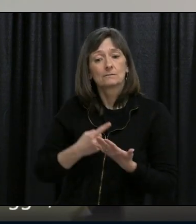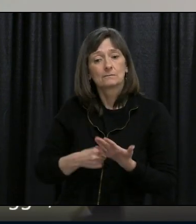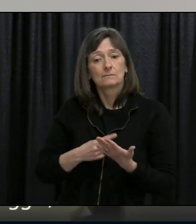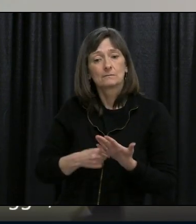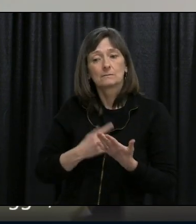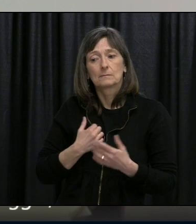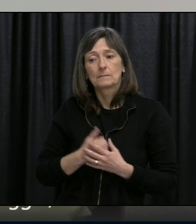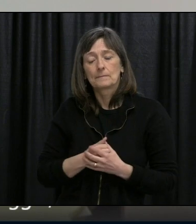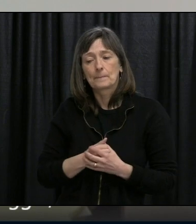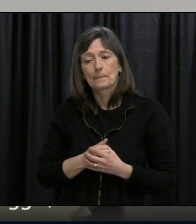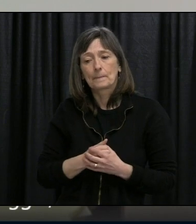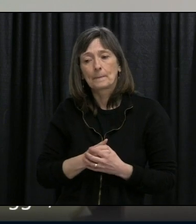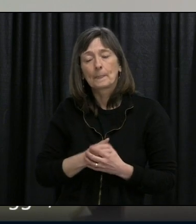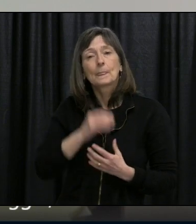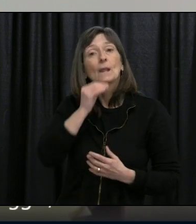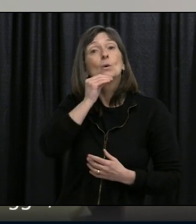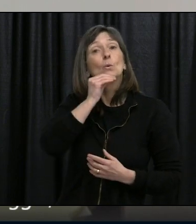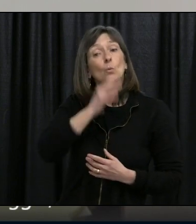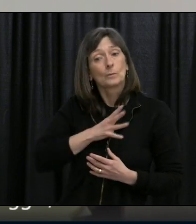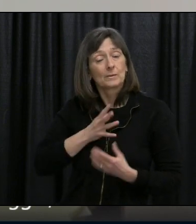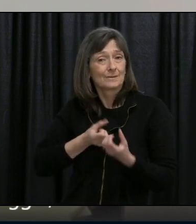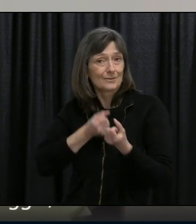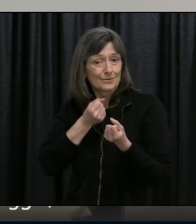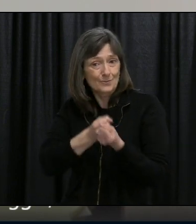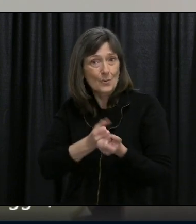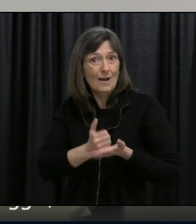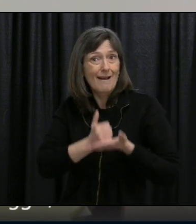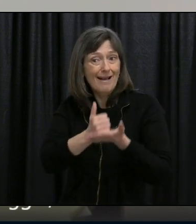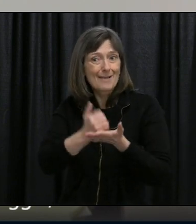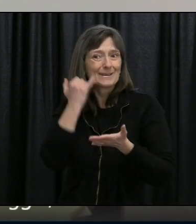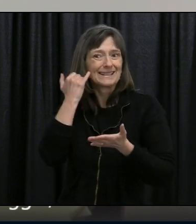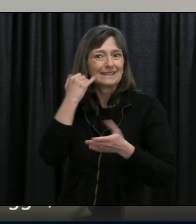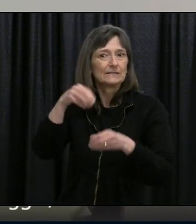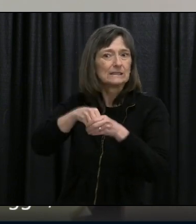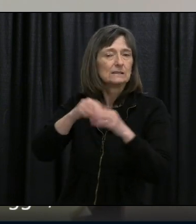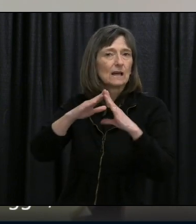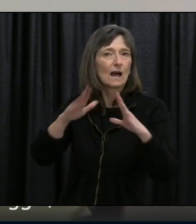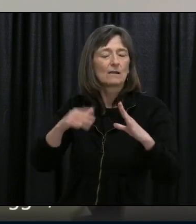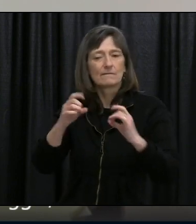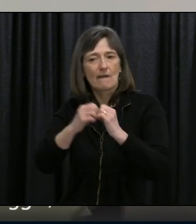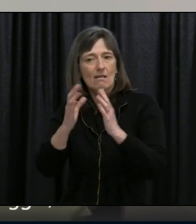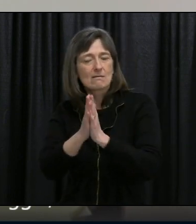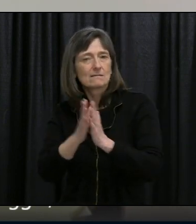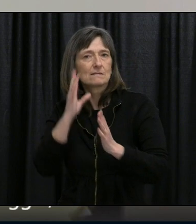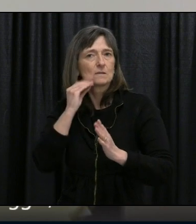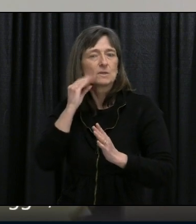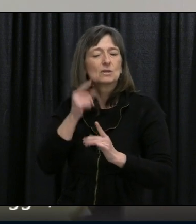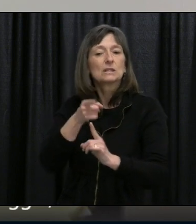for women, particularly suffering intimate partner violence. Under our resource tab